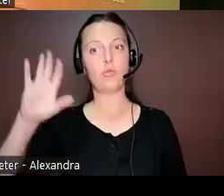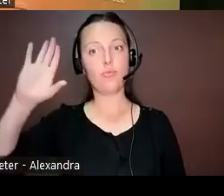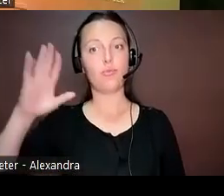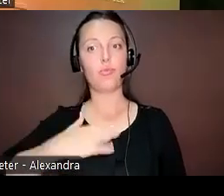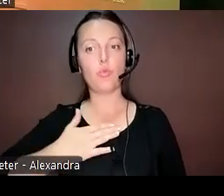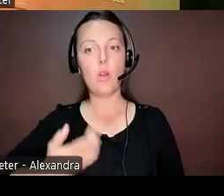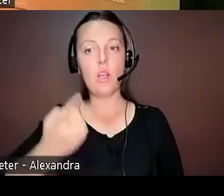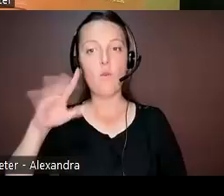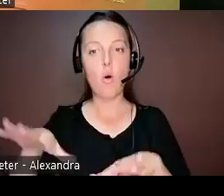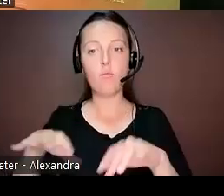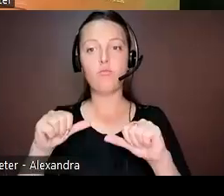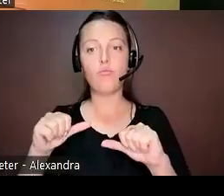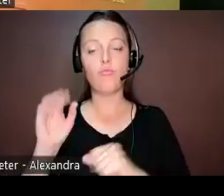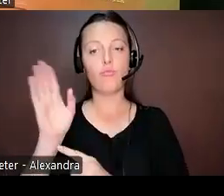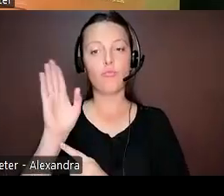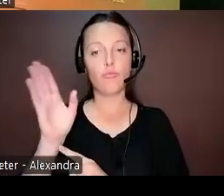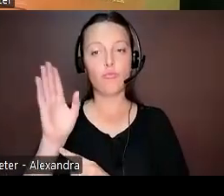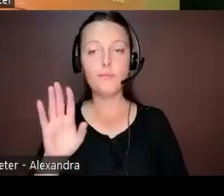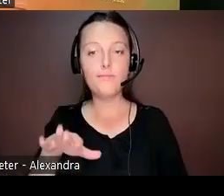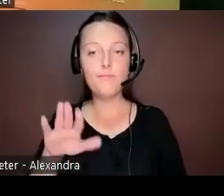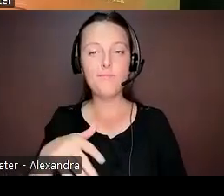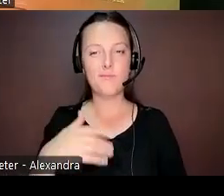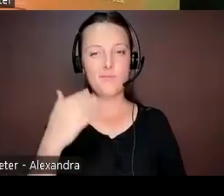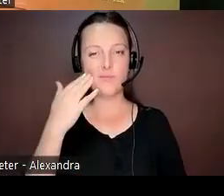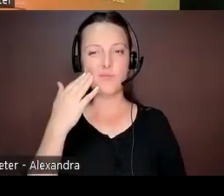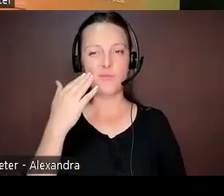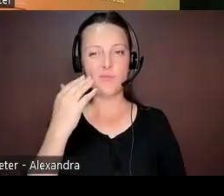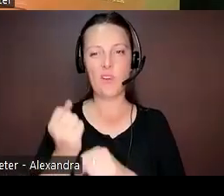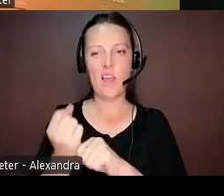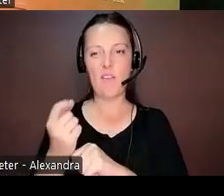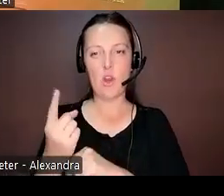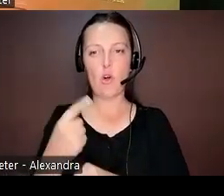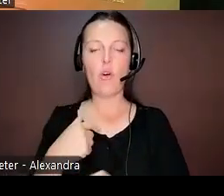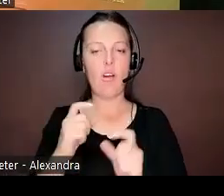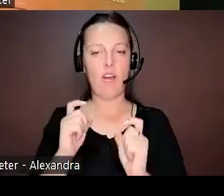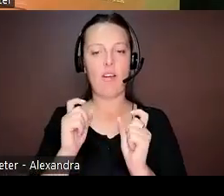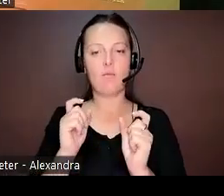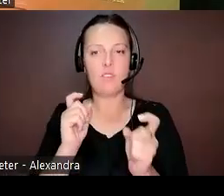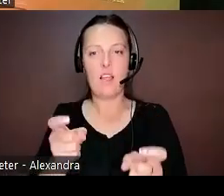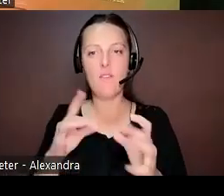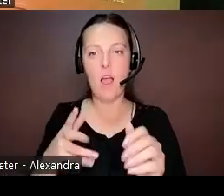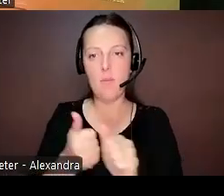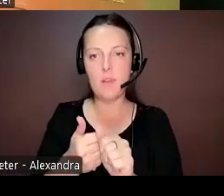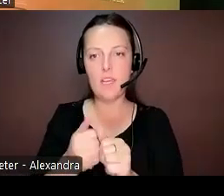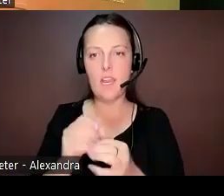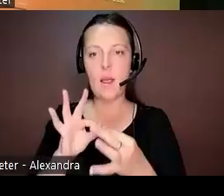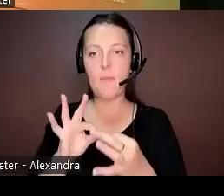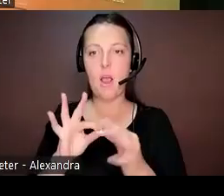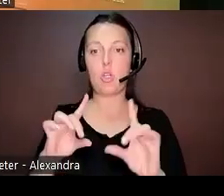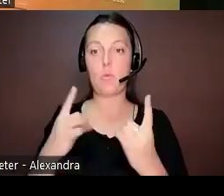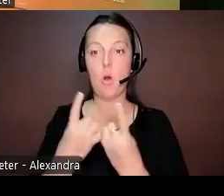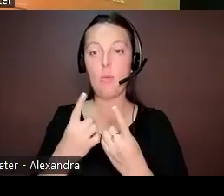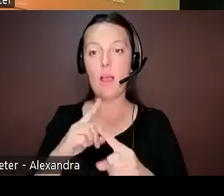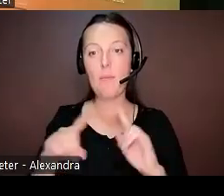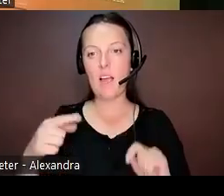every year I give this annual update about the department, but I don't get to talk to you as a fellow,